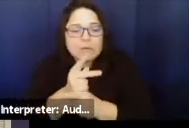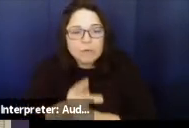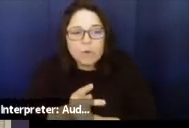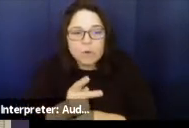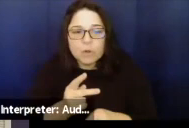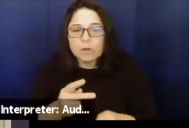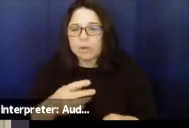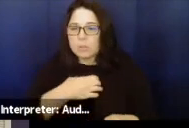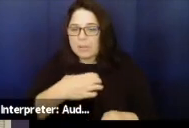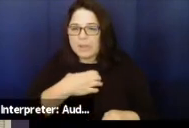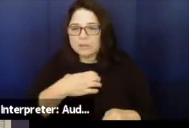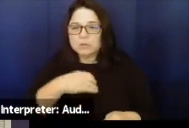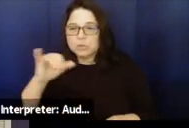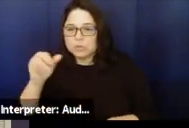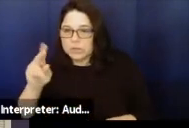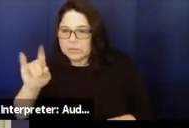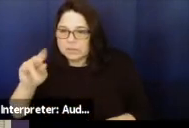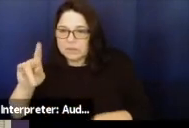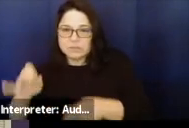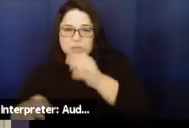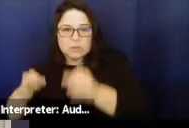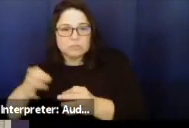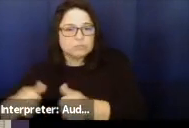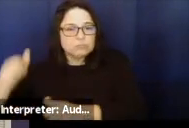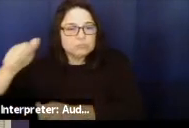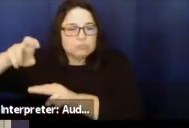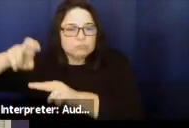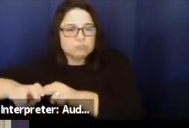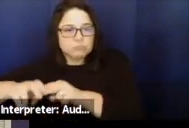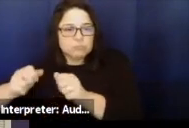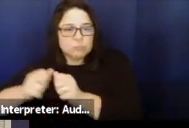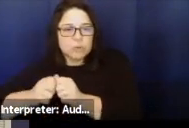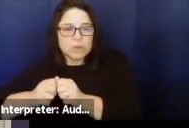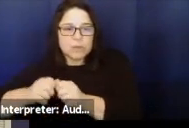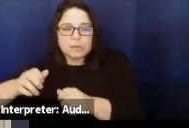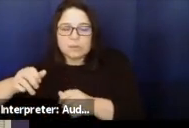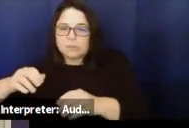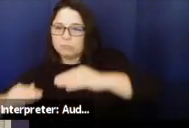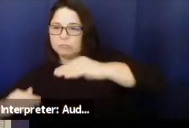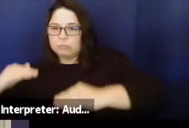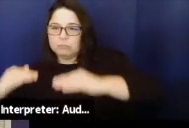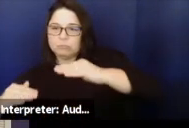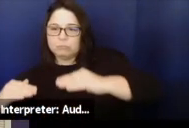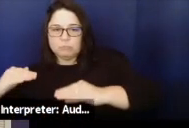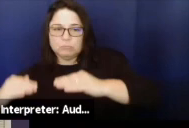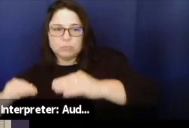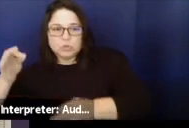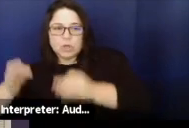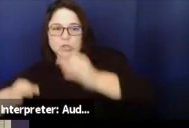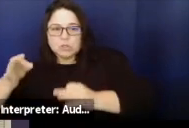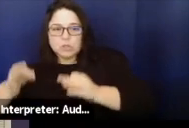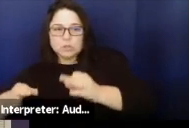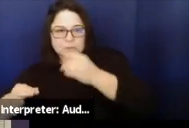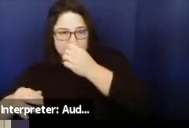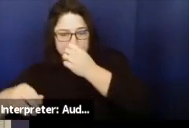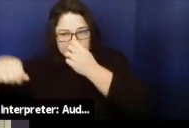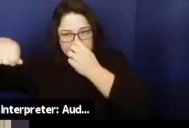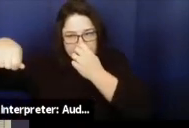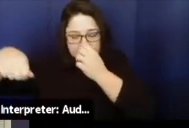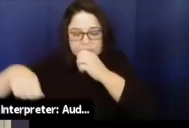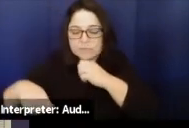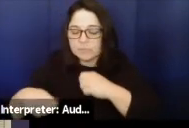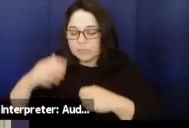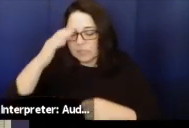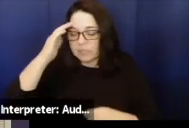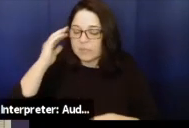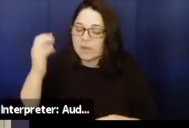justice, sitting on this throne here with the scales of justice in her hands, complains to justice about the robbing